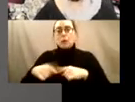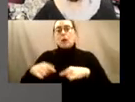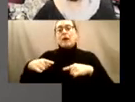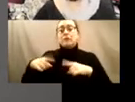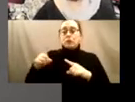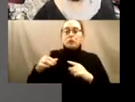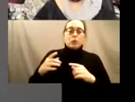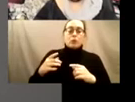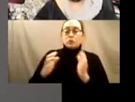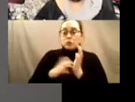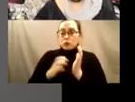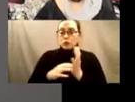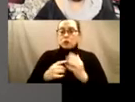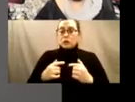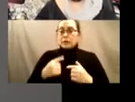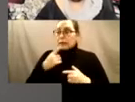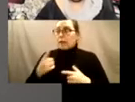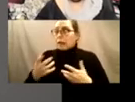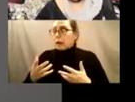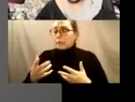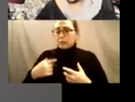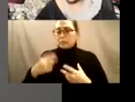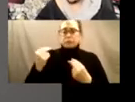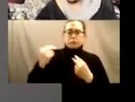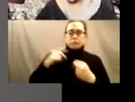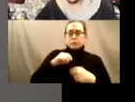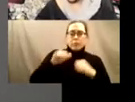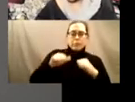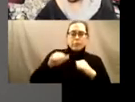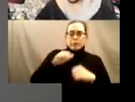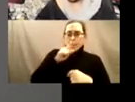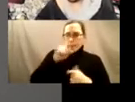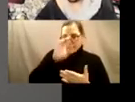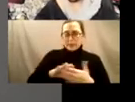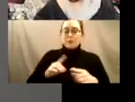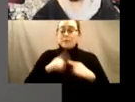themselves, this is a really common experience, especially for chronic pain folks. And